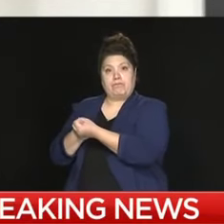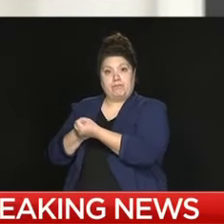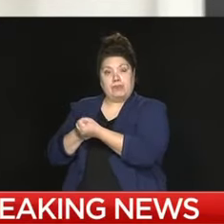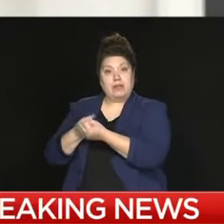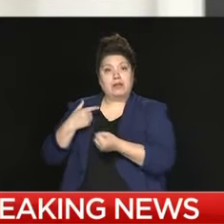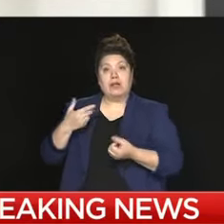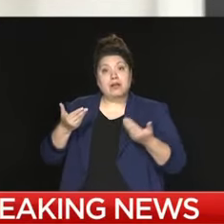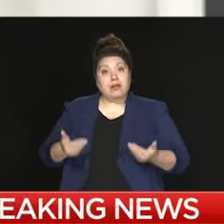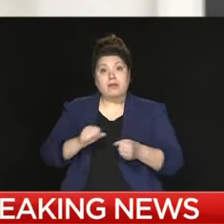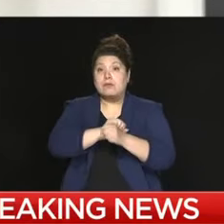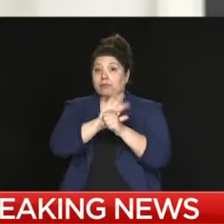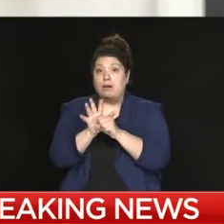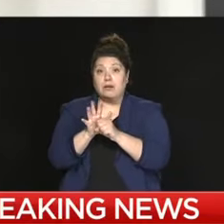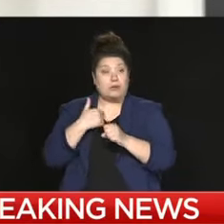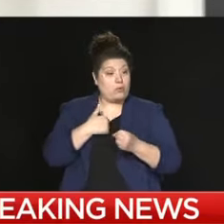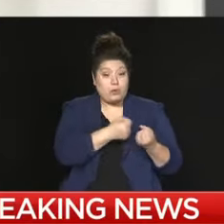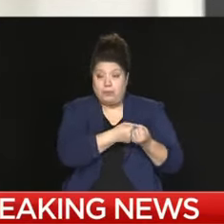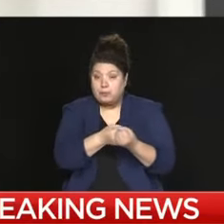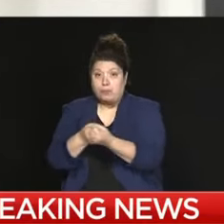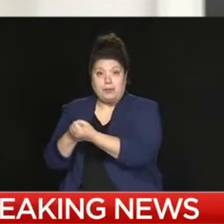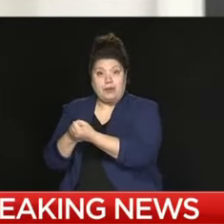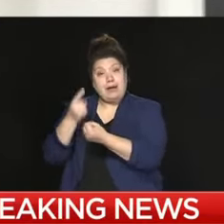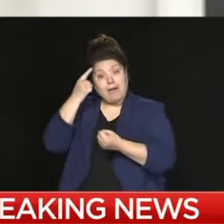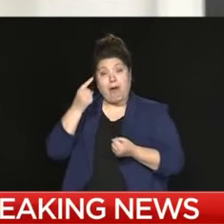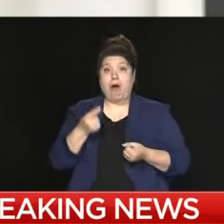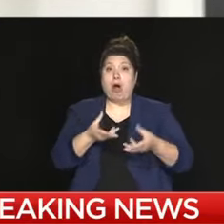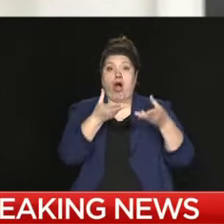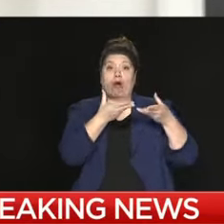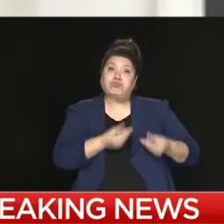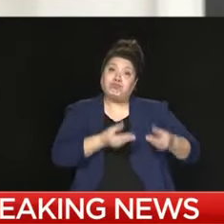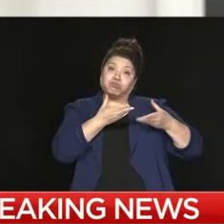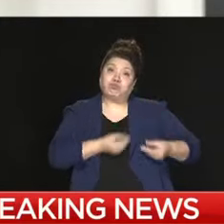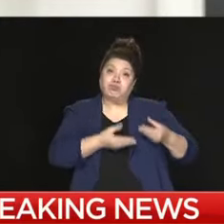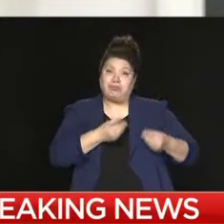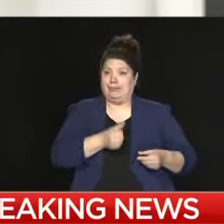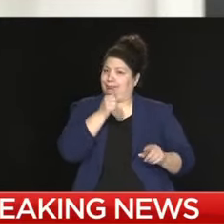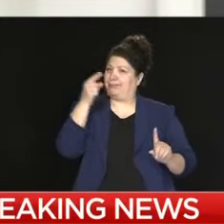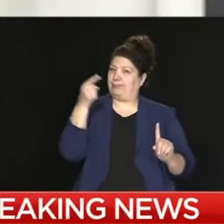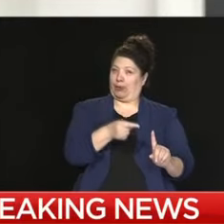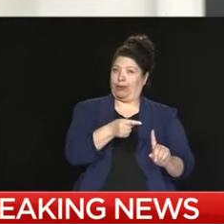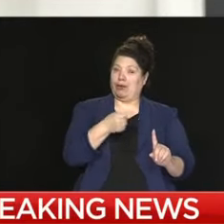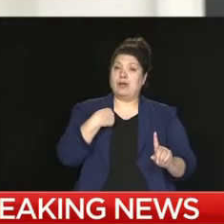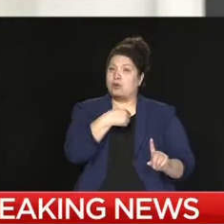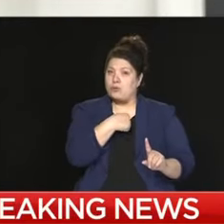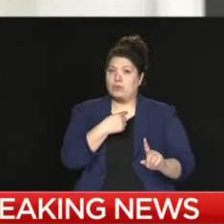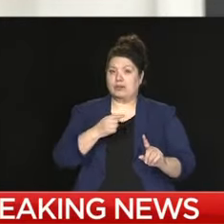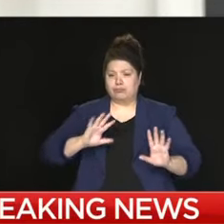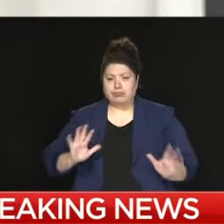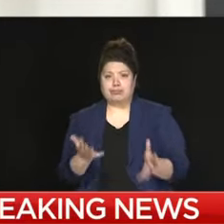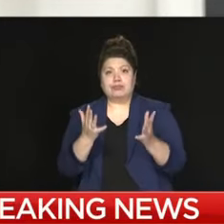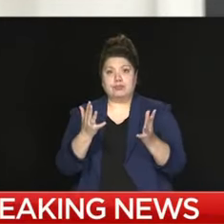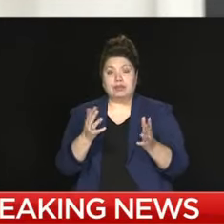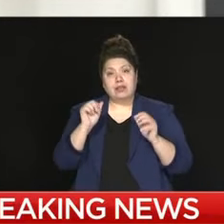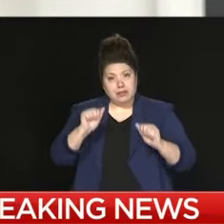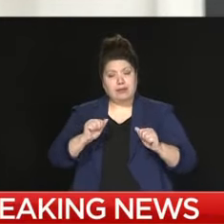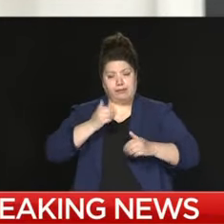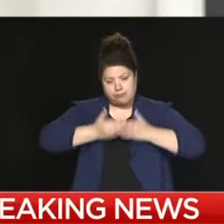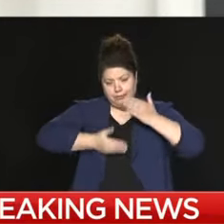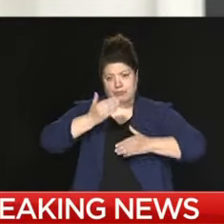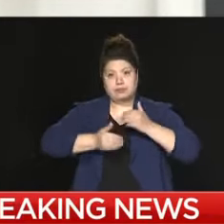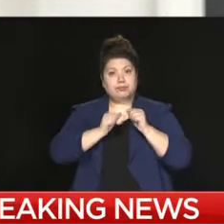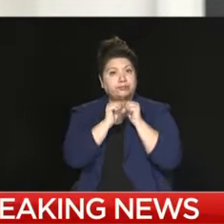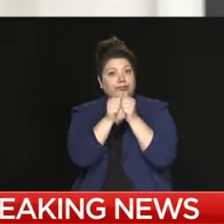through this pandemic is not just about generosity, it's about making sure that we are able to do the things